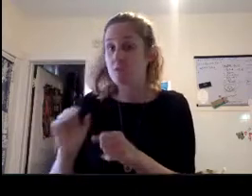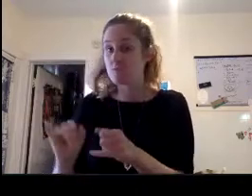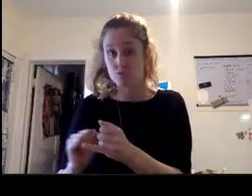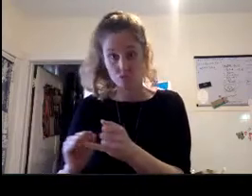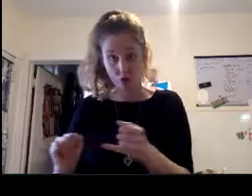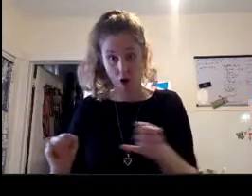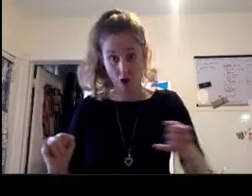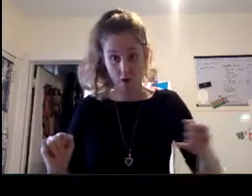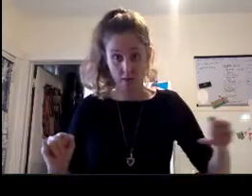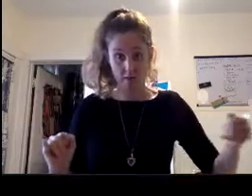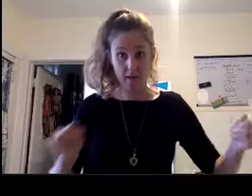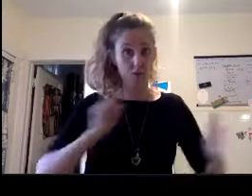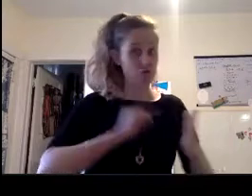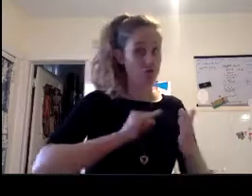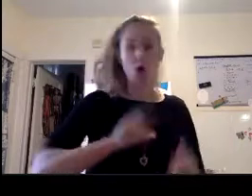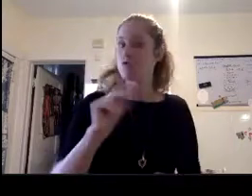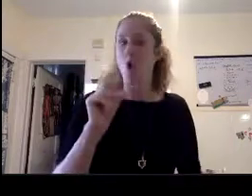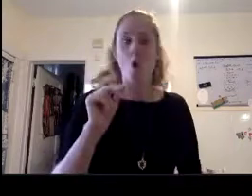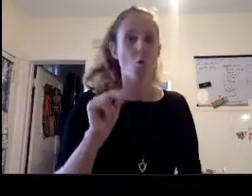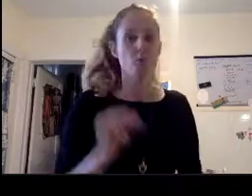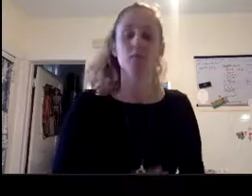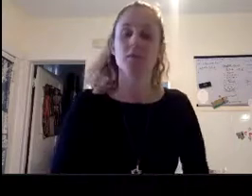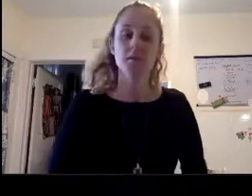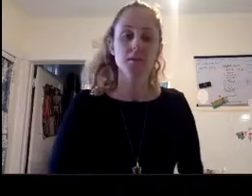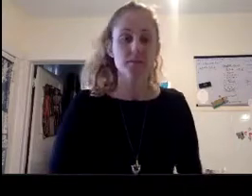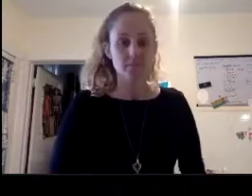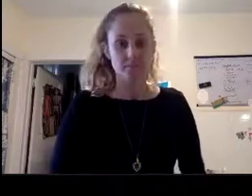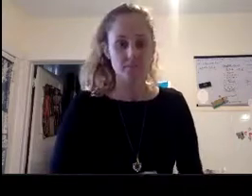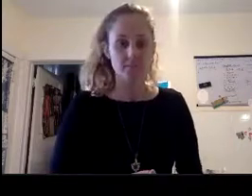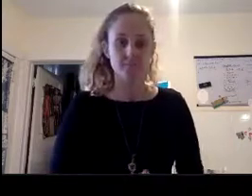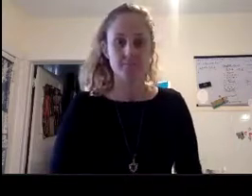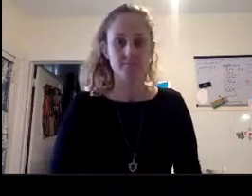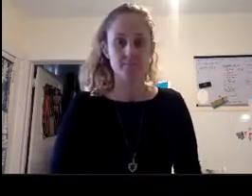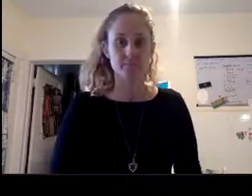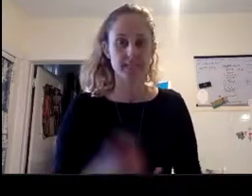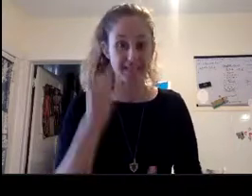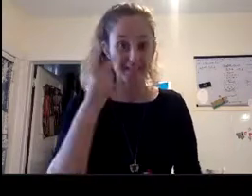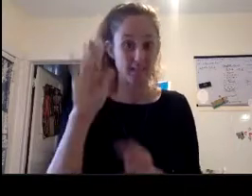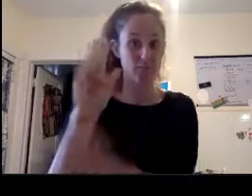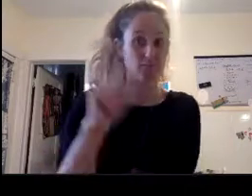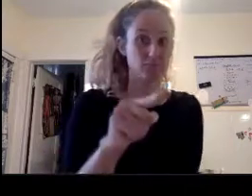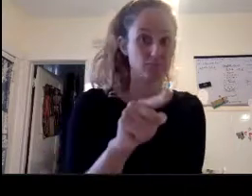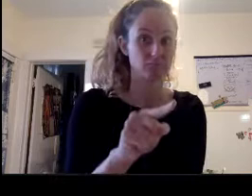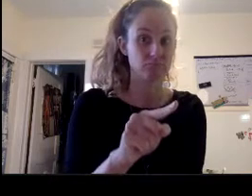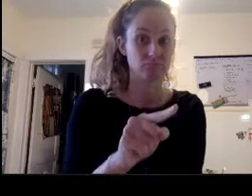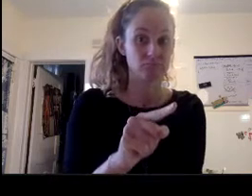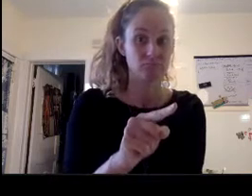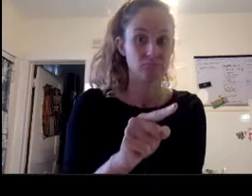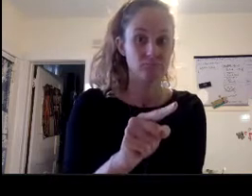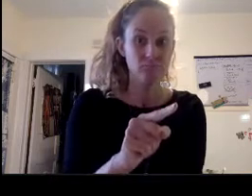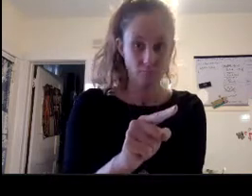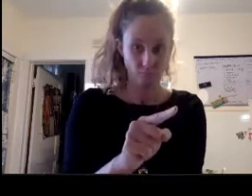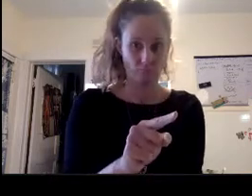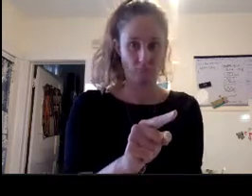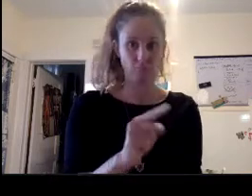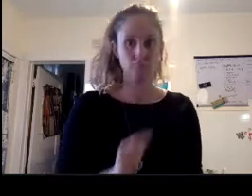going to make a triangle here. So when I open this up, I'm going to have this square, circle, triangle on one side